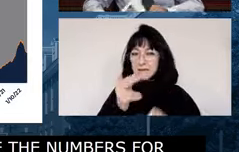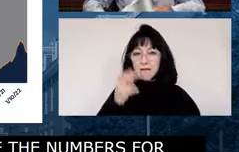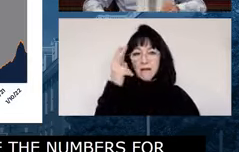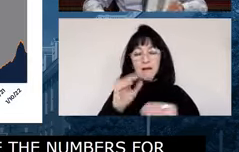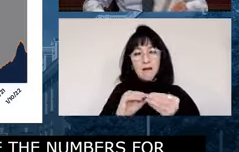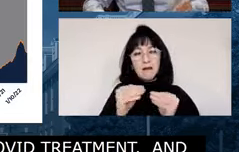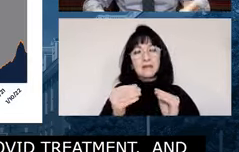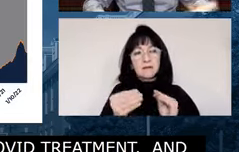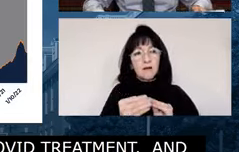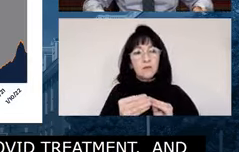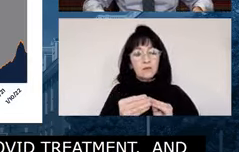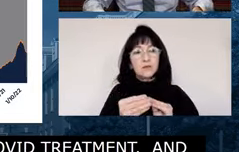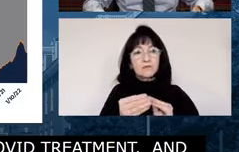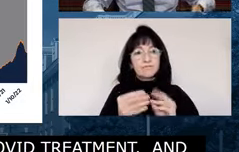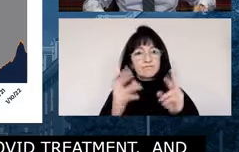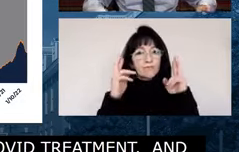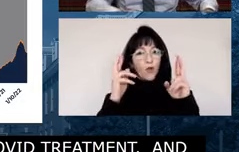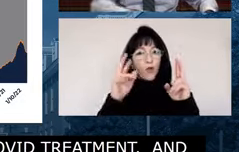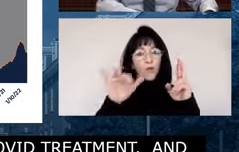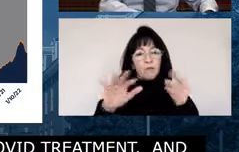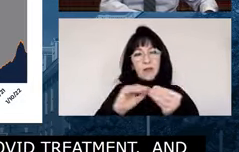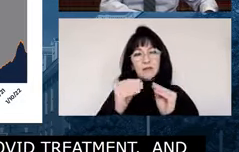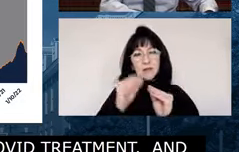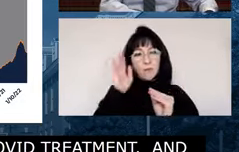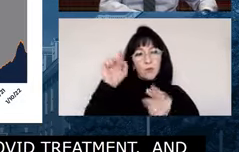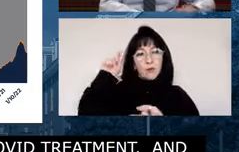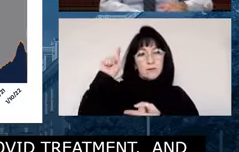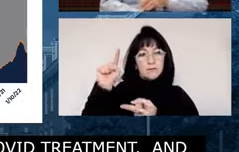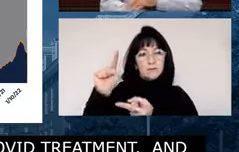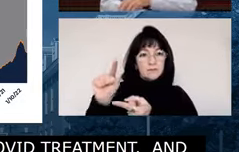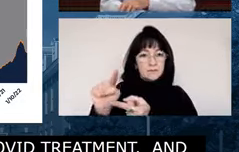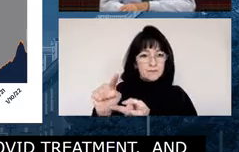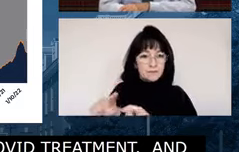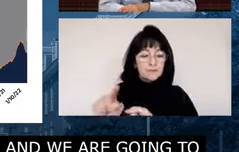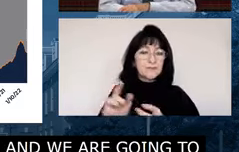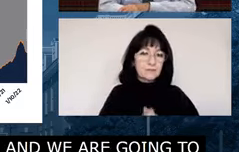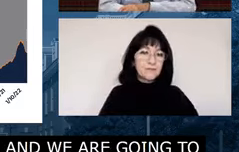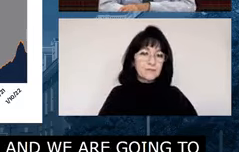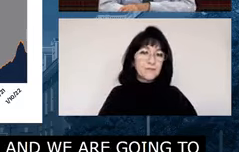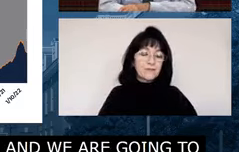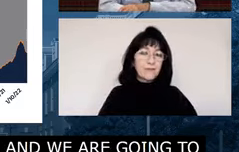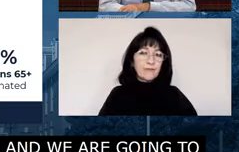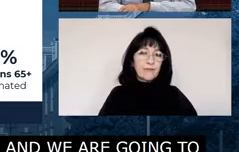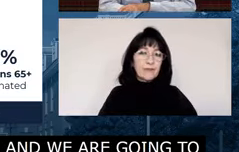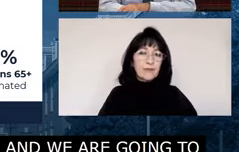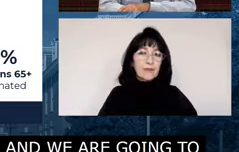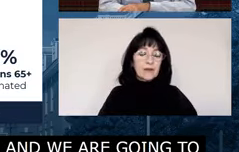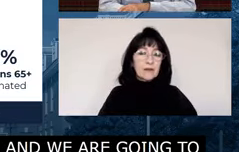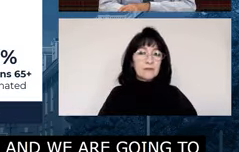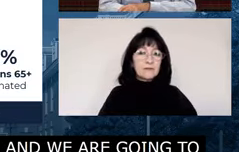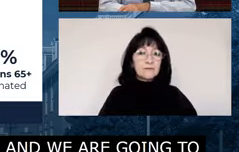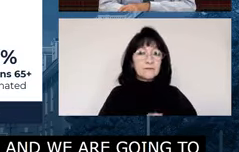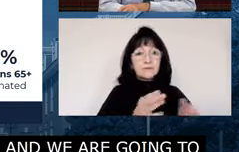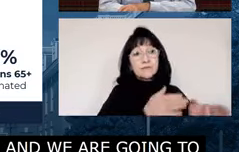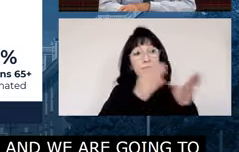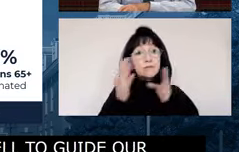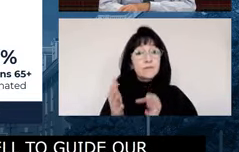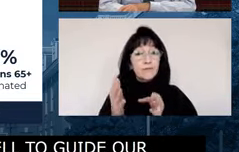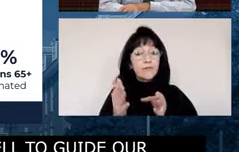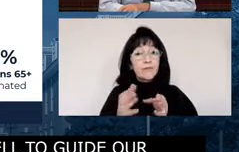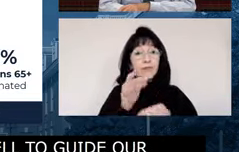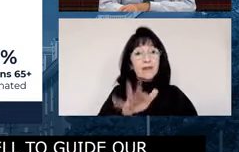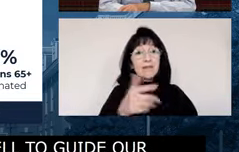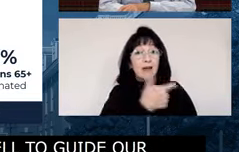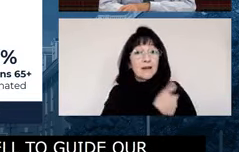that number as well to guide our activity with the Guards, men and women. Next slide shows the